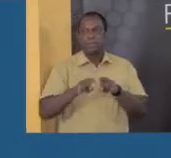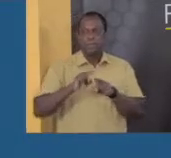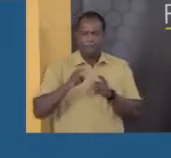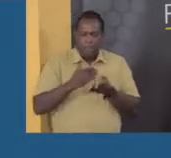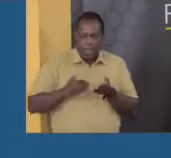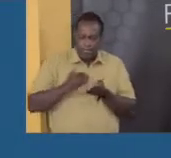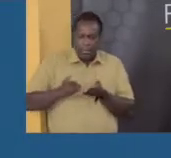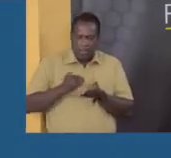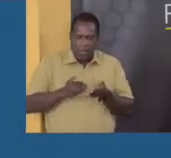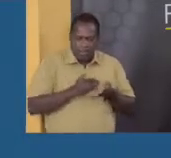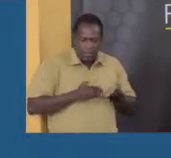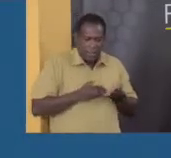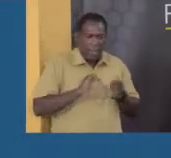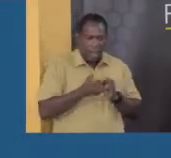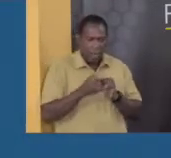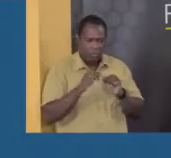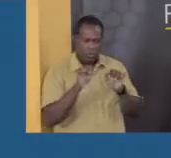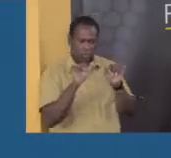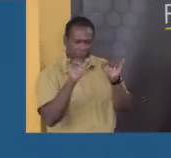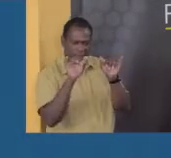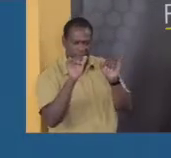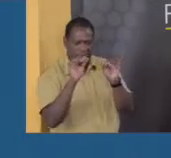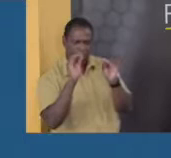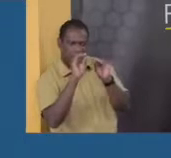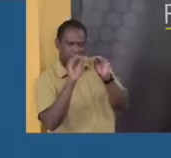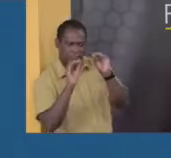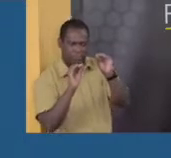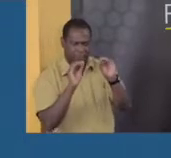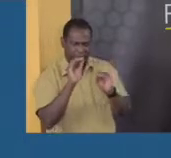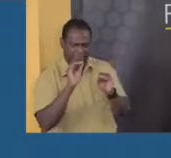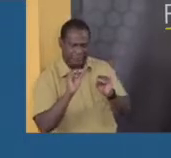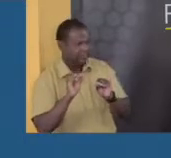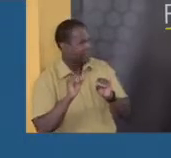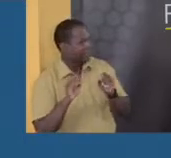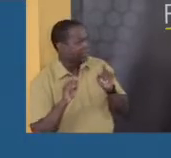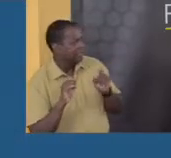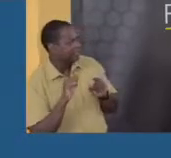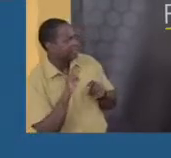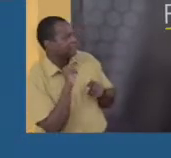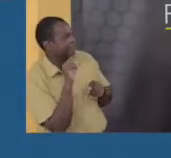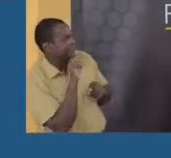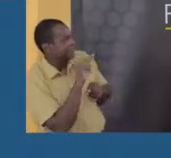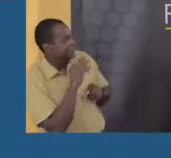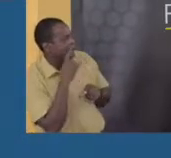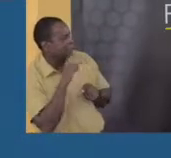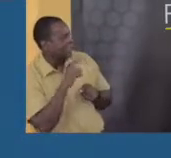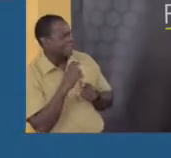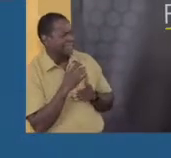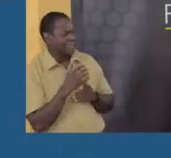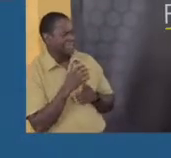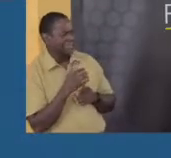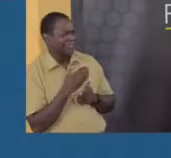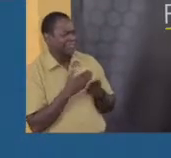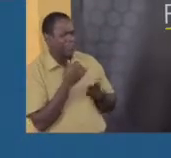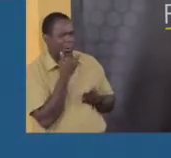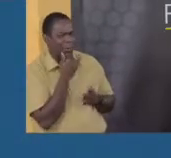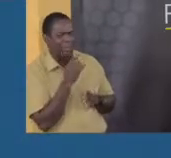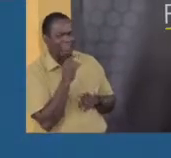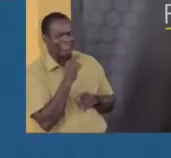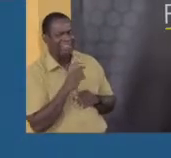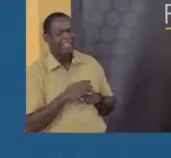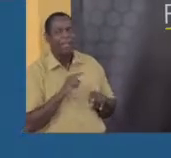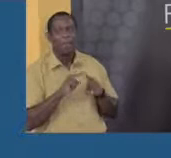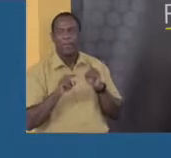pieces up. So some of these things are a bit shifted. But you see that it's done on the